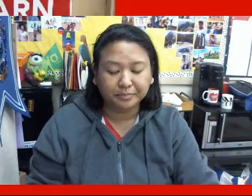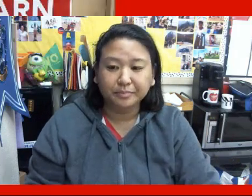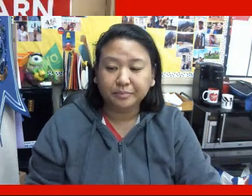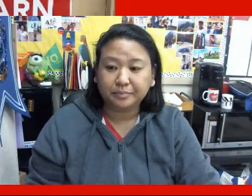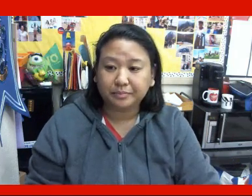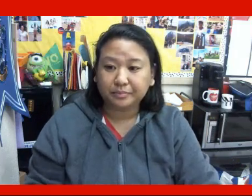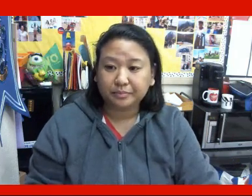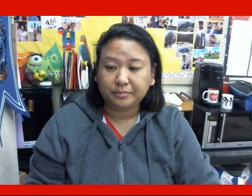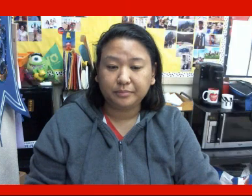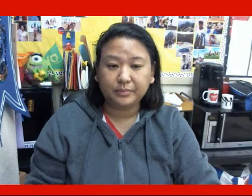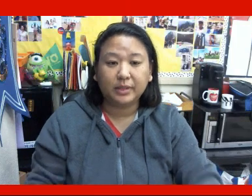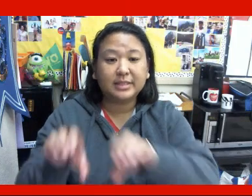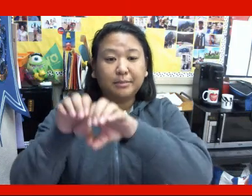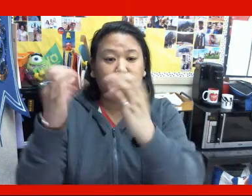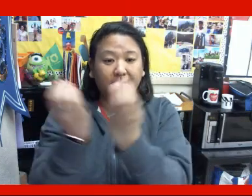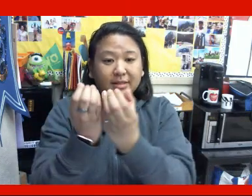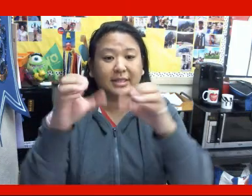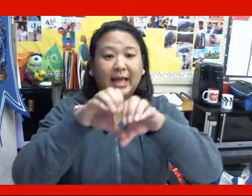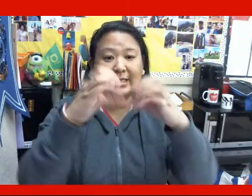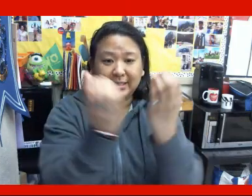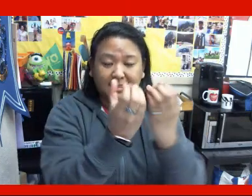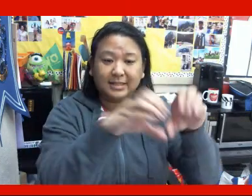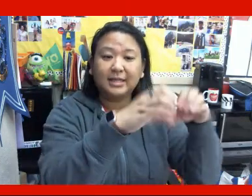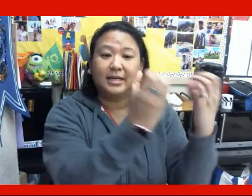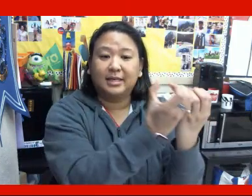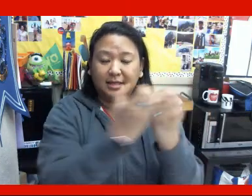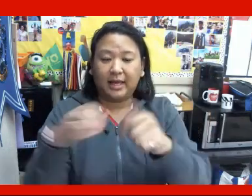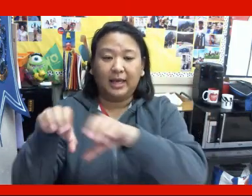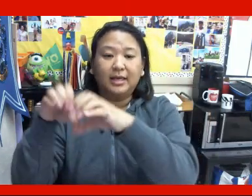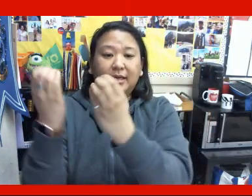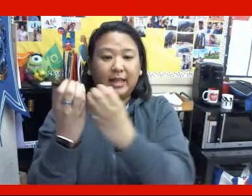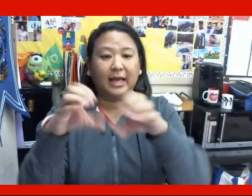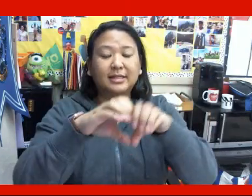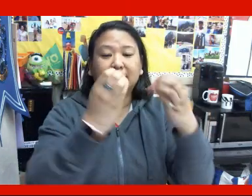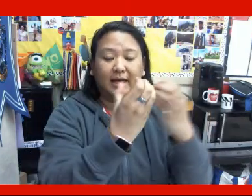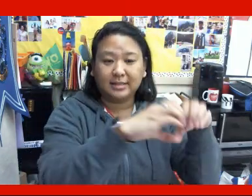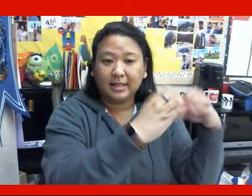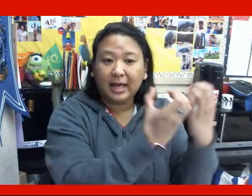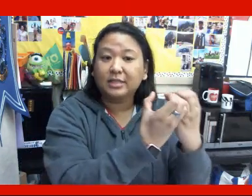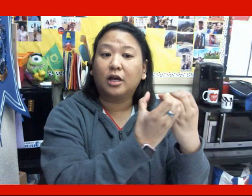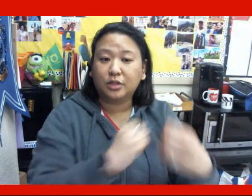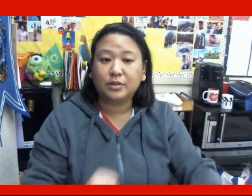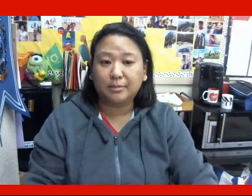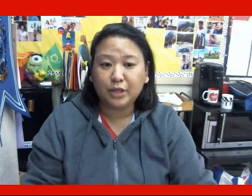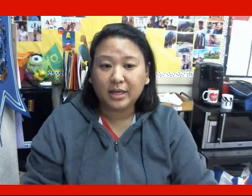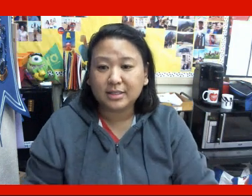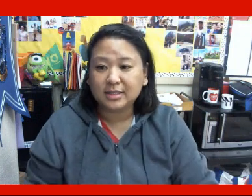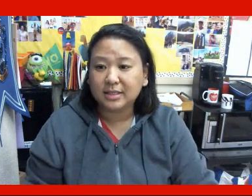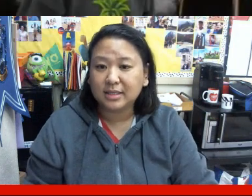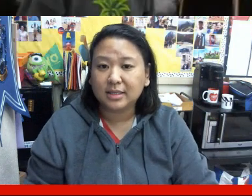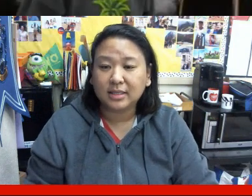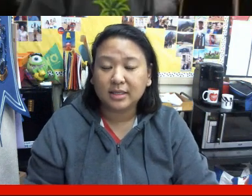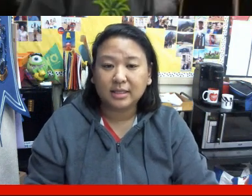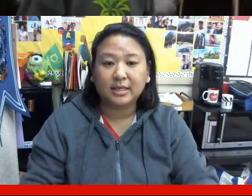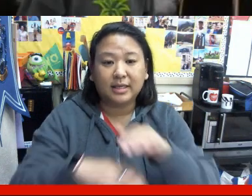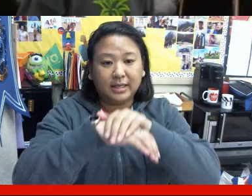Subjects is classes. Okay, Class, class, class is also subjects.